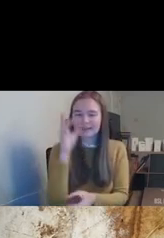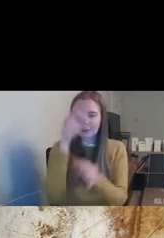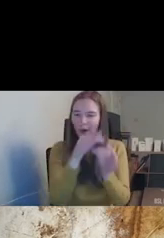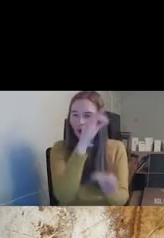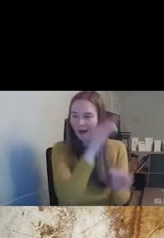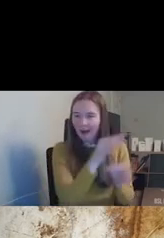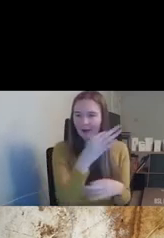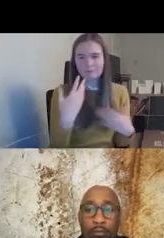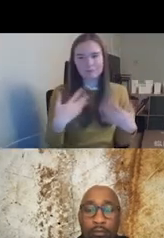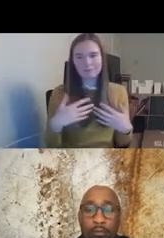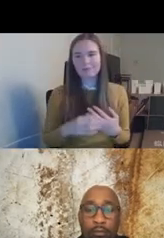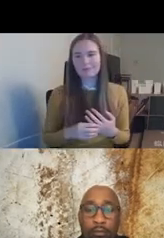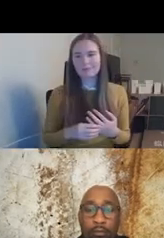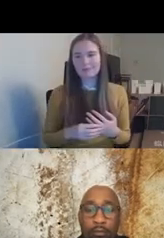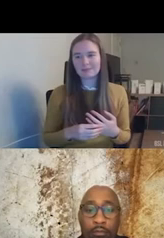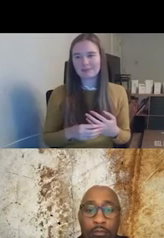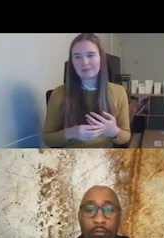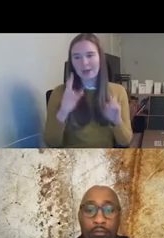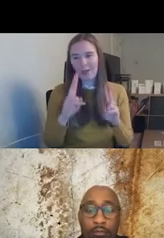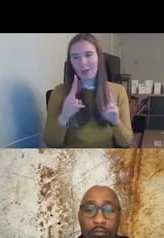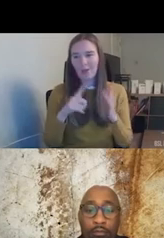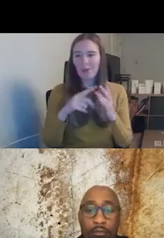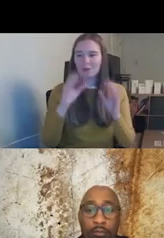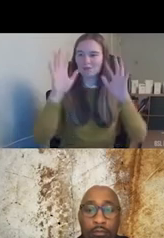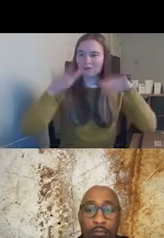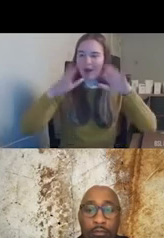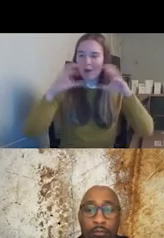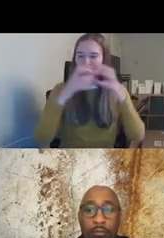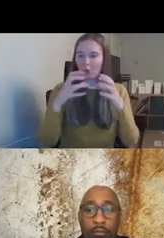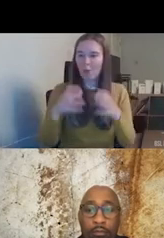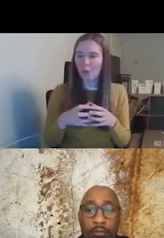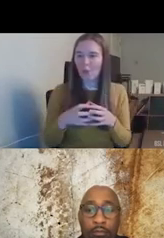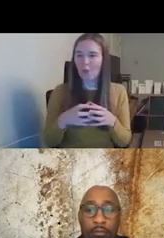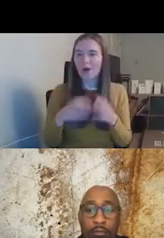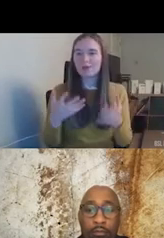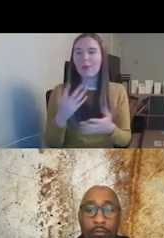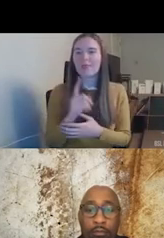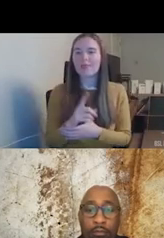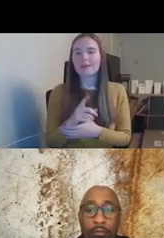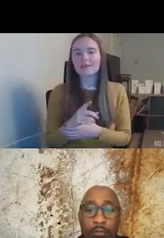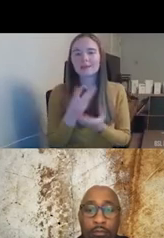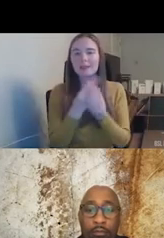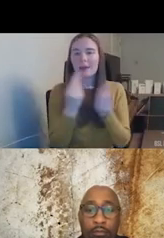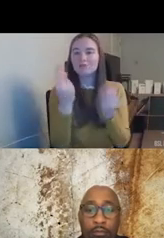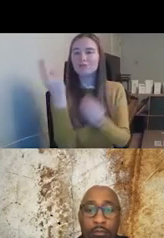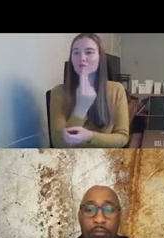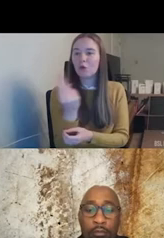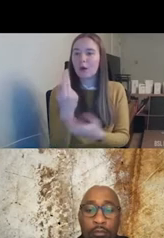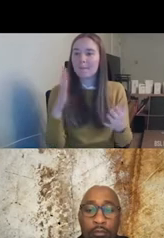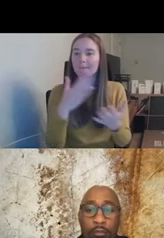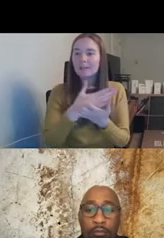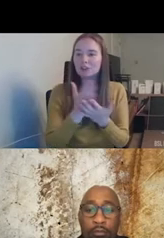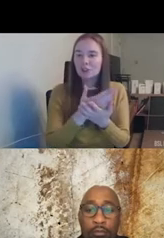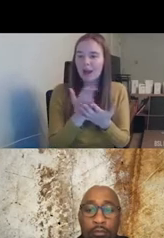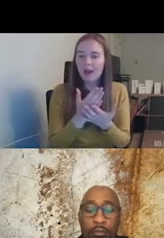we call it, the obsidian ring, a ring of stones falling. So these are some of the drawings that we shared with the